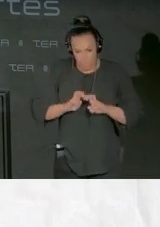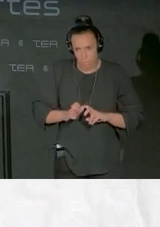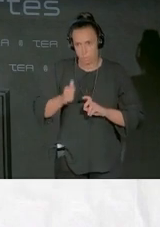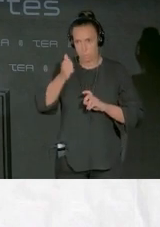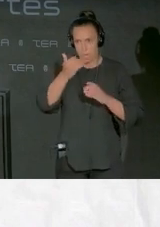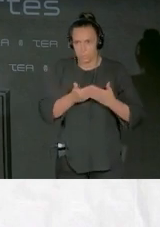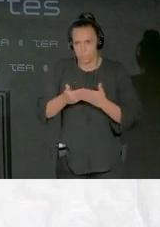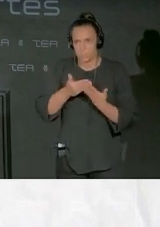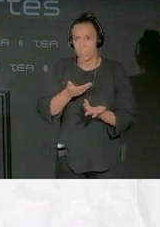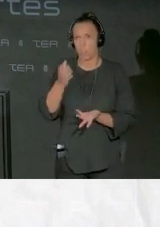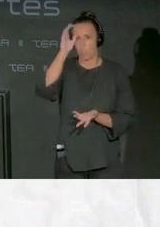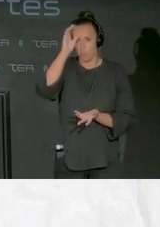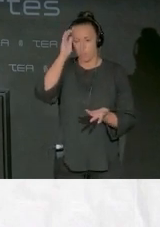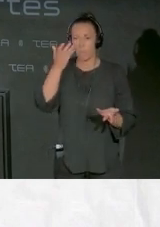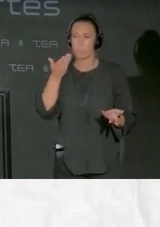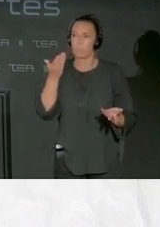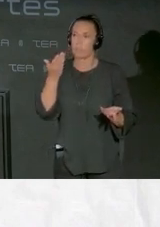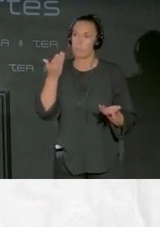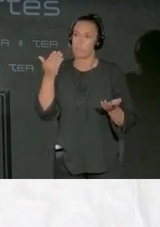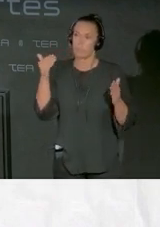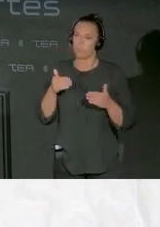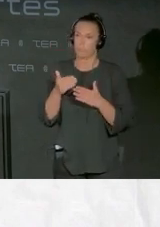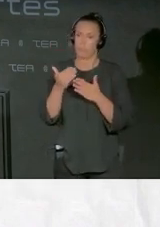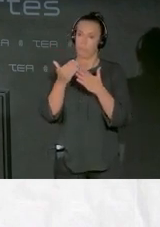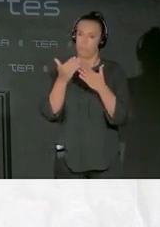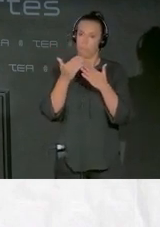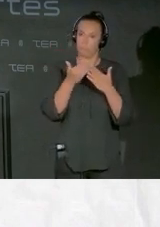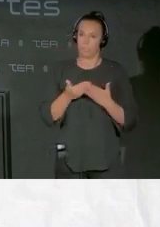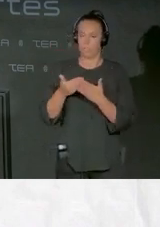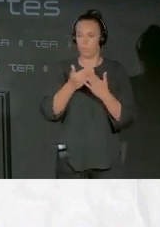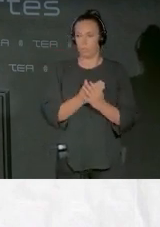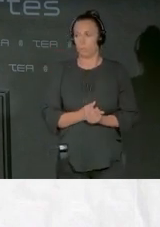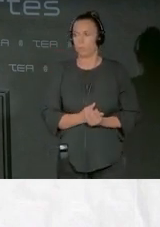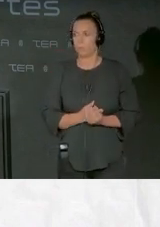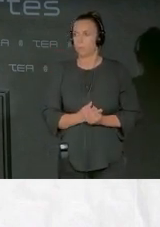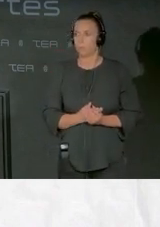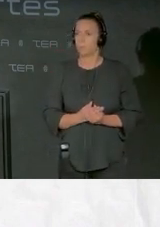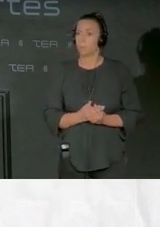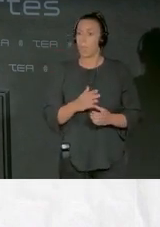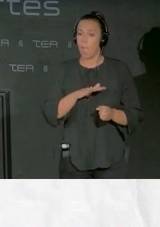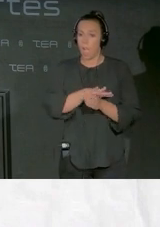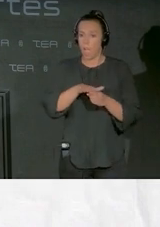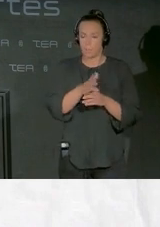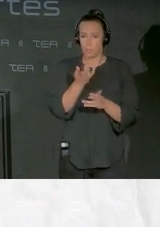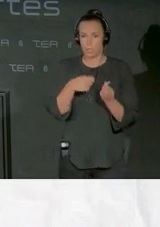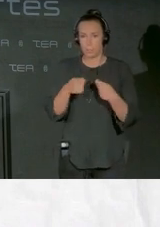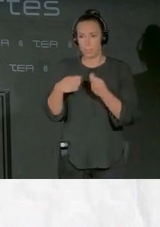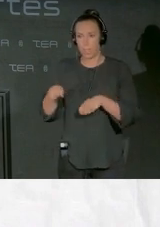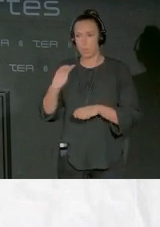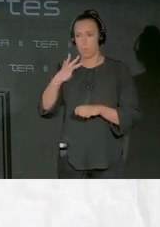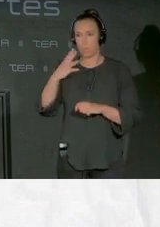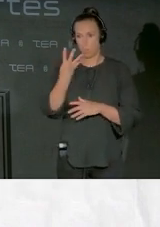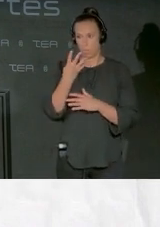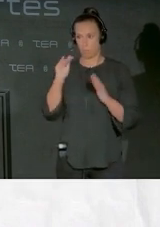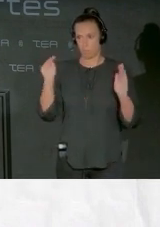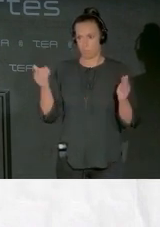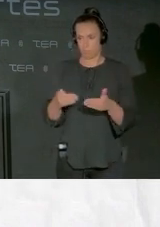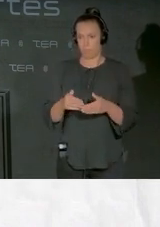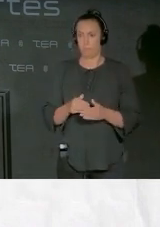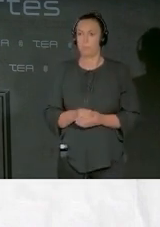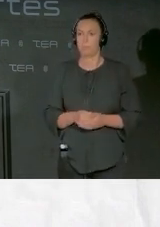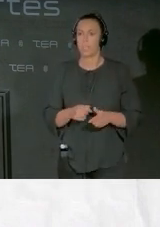four market areas. So we had a sector overview. So Arthur will talk about the kind of the characteristics, the trends, and the key players within